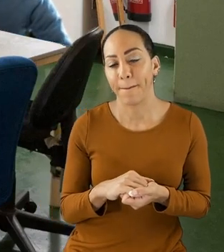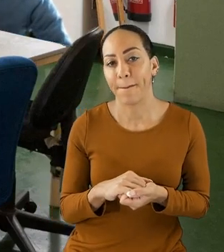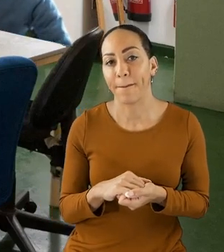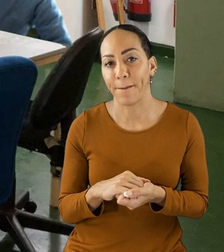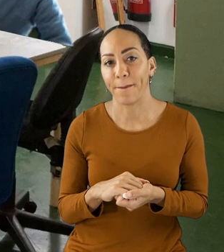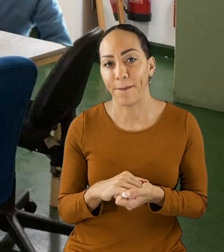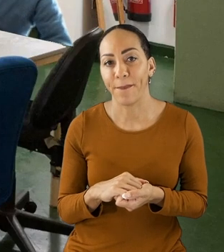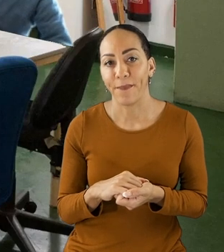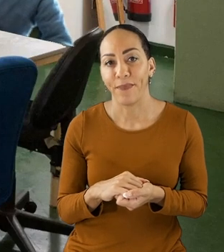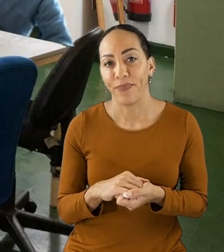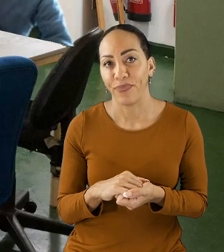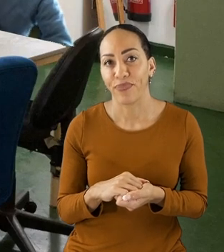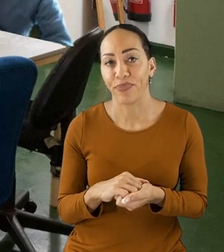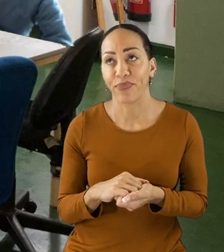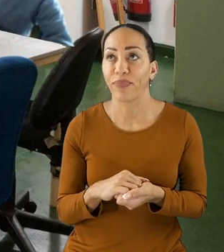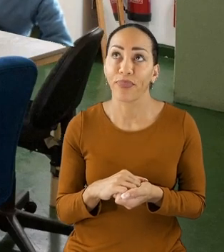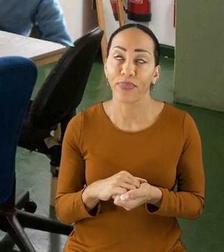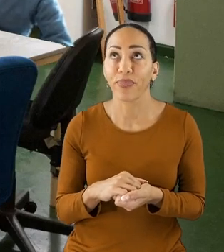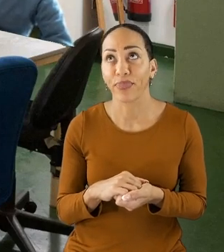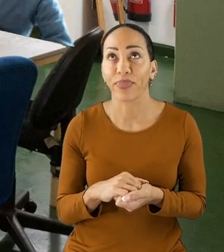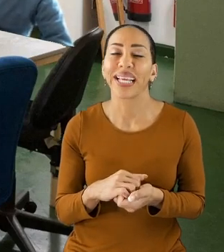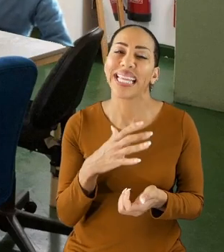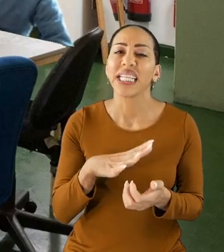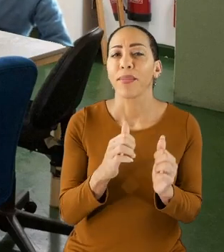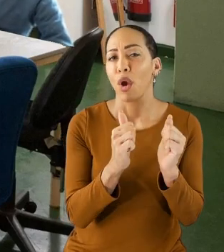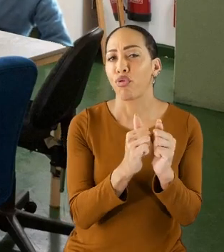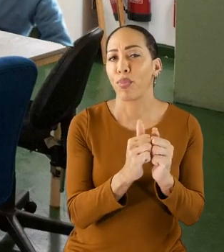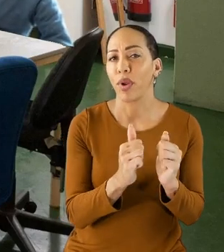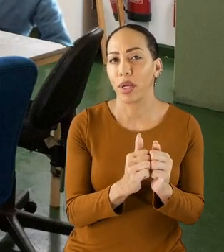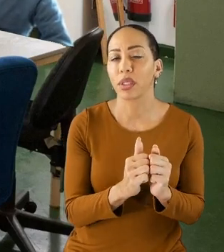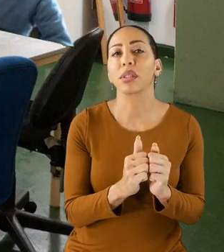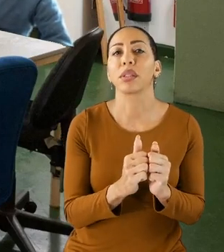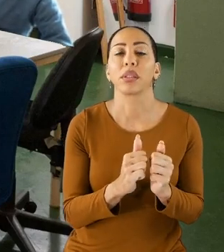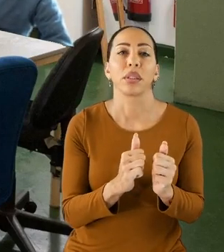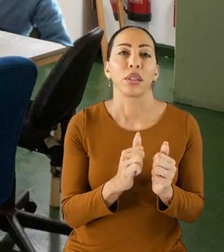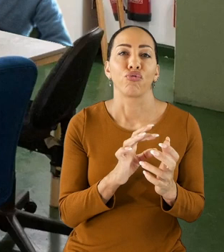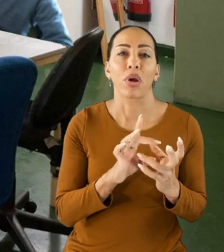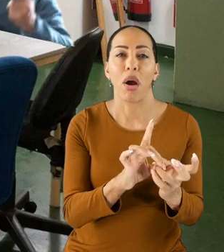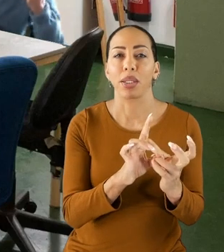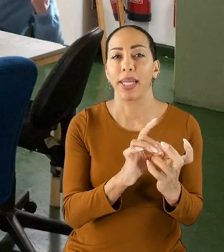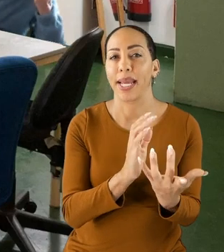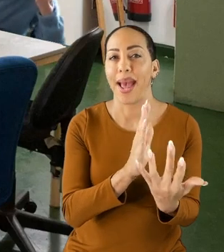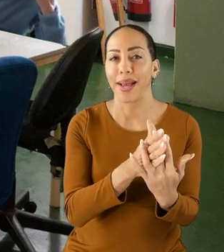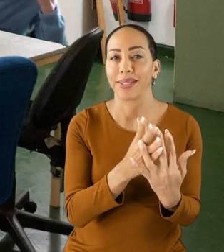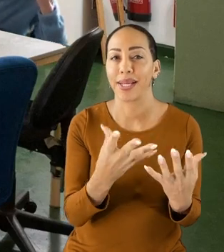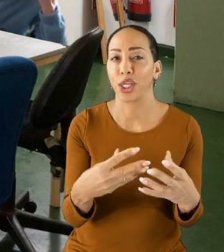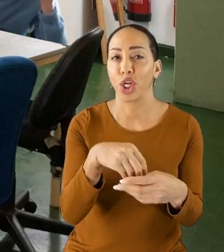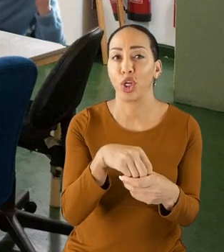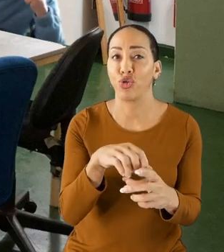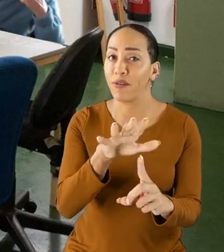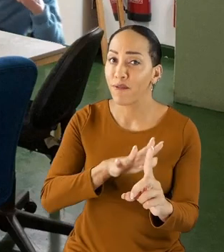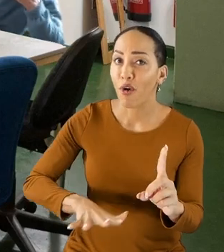of these things we are very much appropriate. We'll look at expanding the possibilities of what we can do